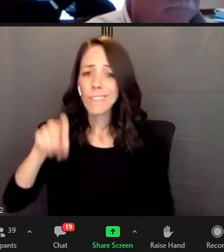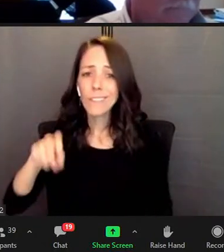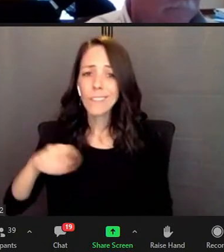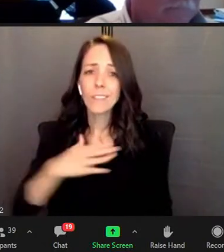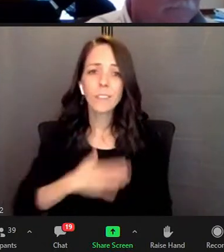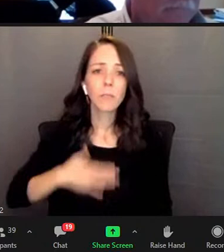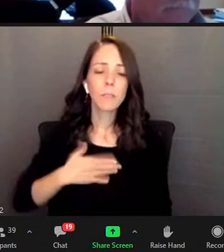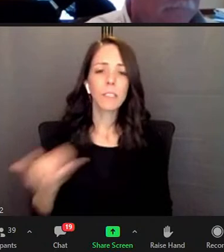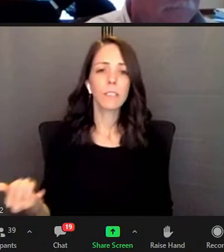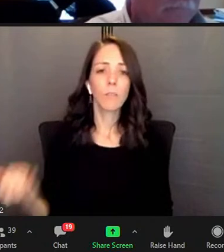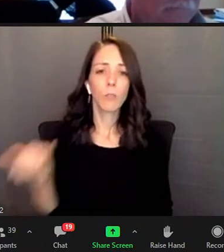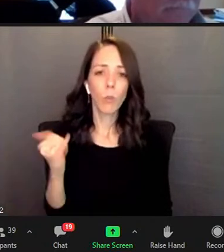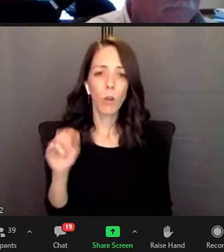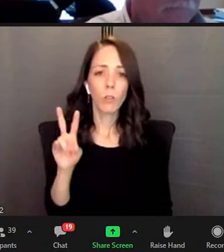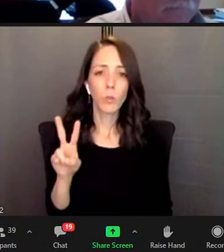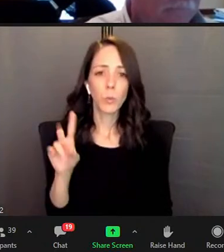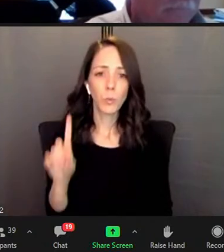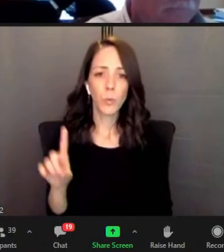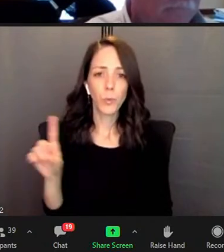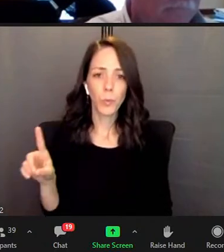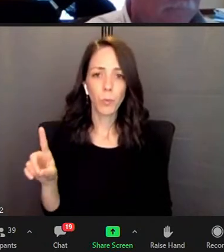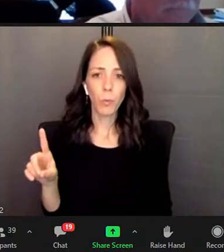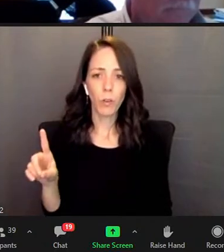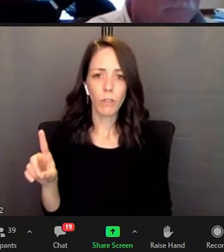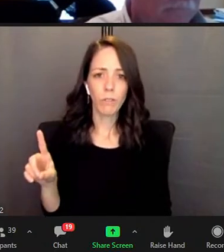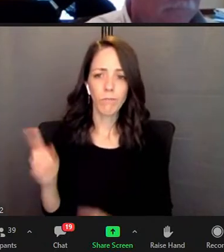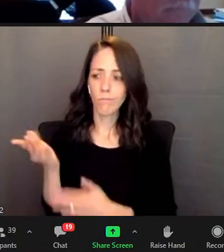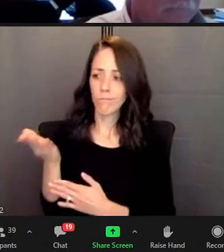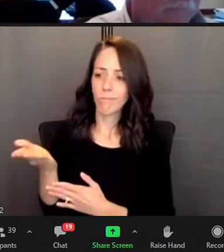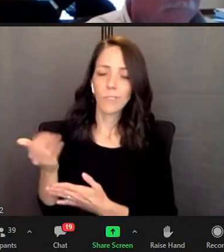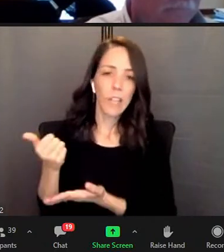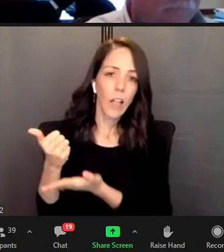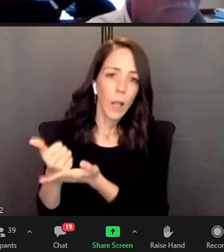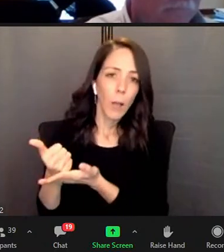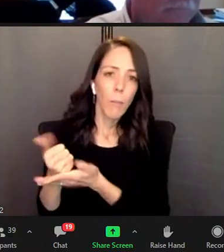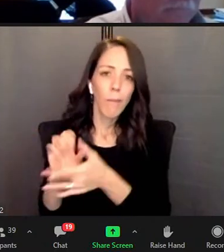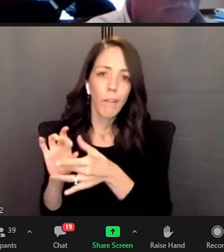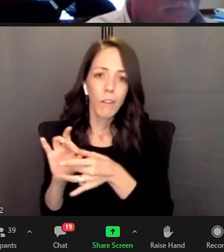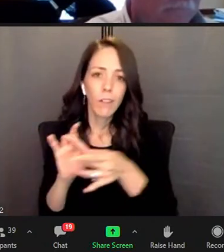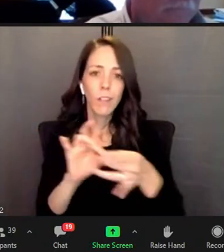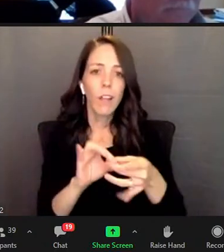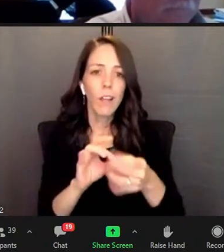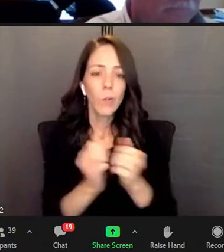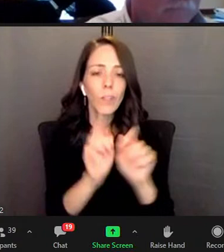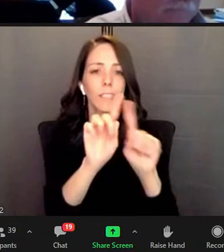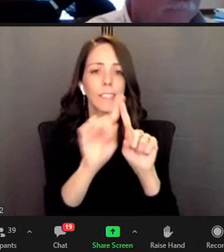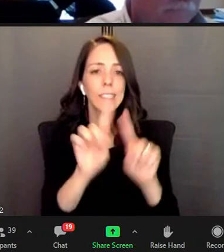call 211. It's there to help you get connected with resources.